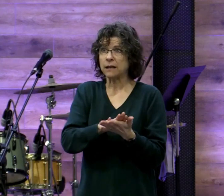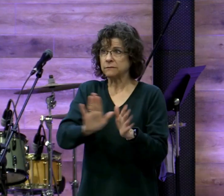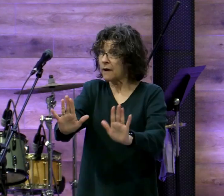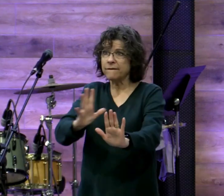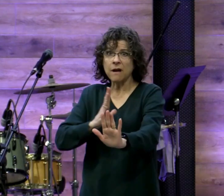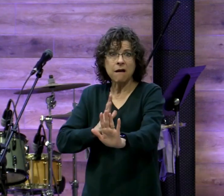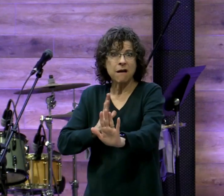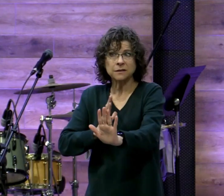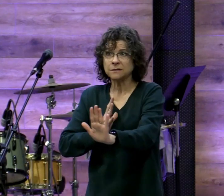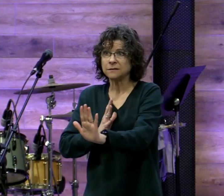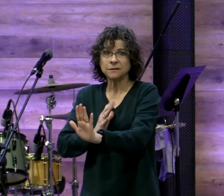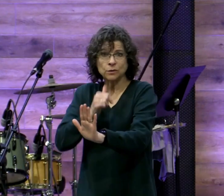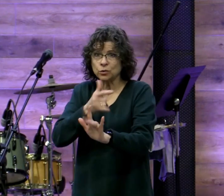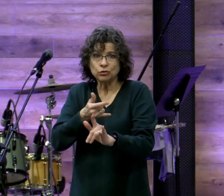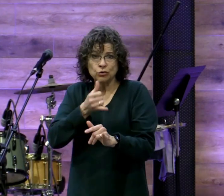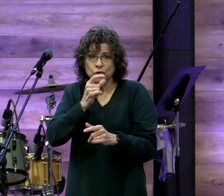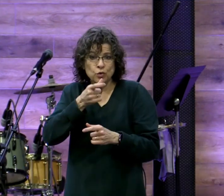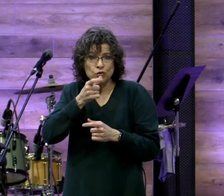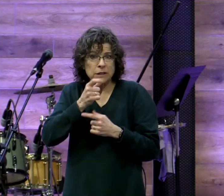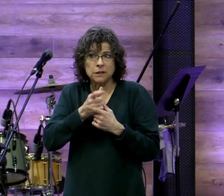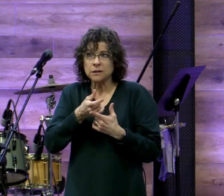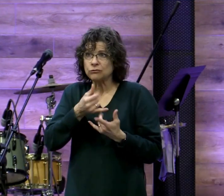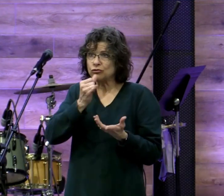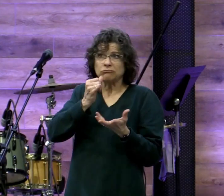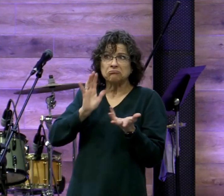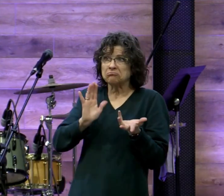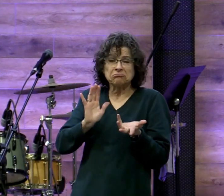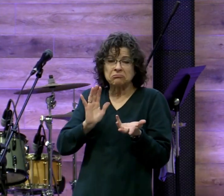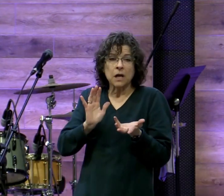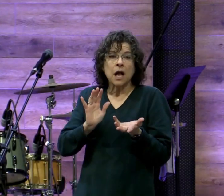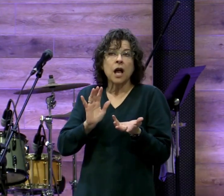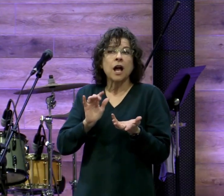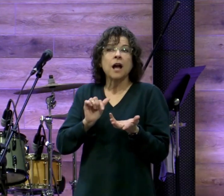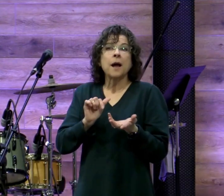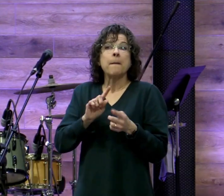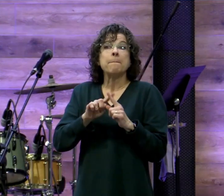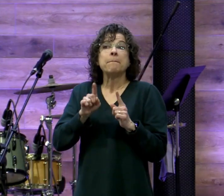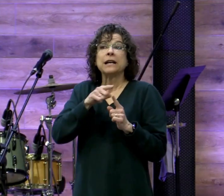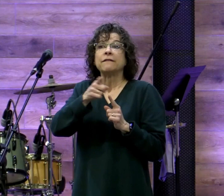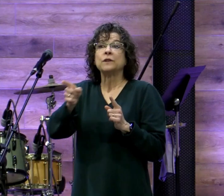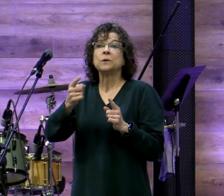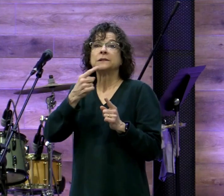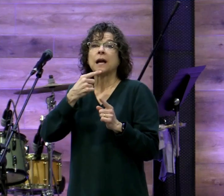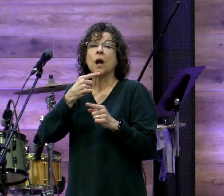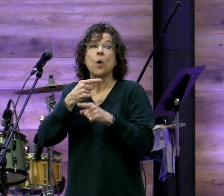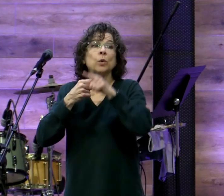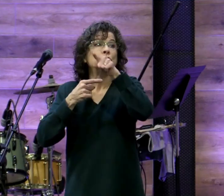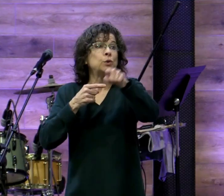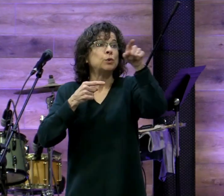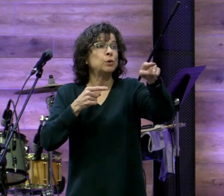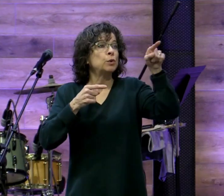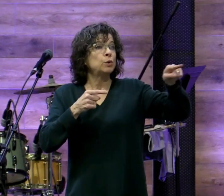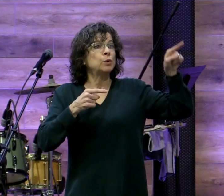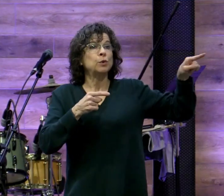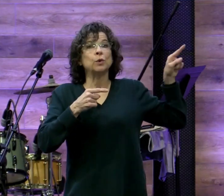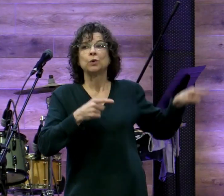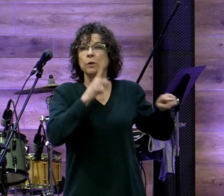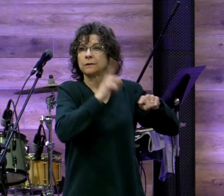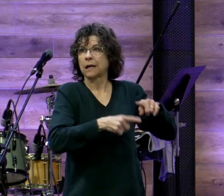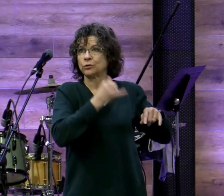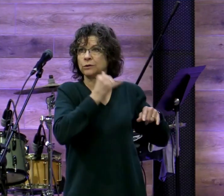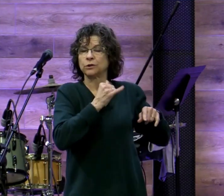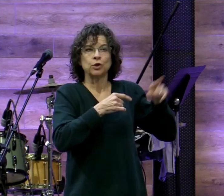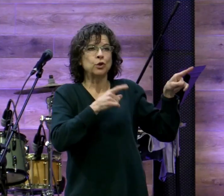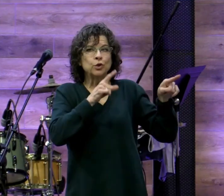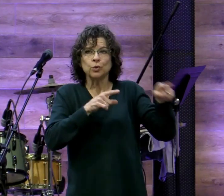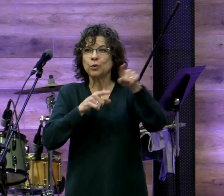conscience. Where it becomes a problem for you is if you project your conscience on others and universally condemn alcohol